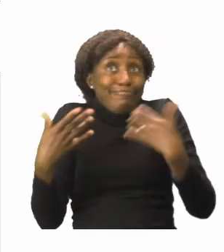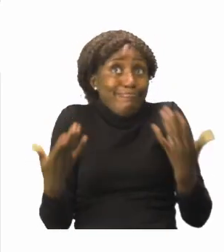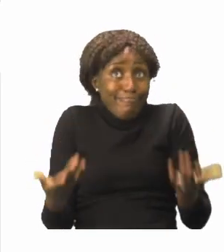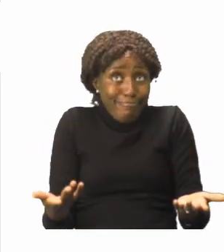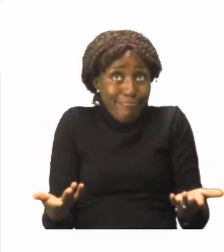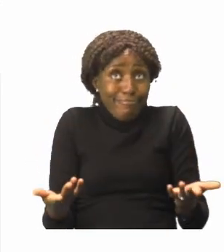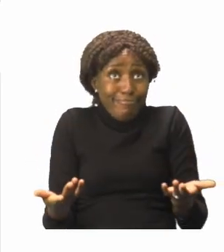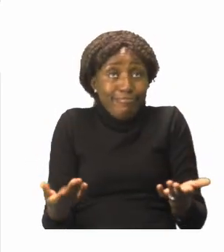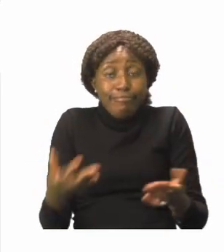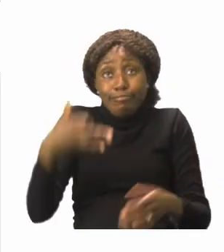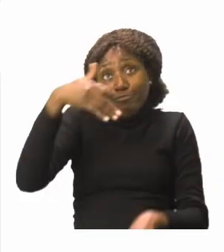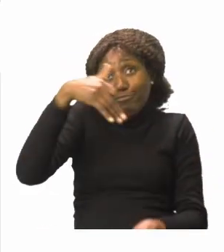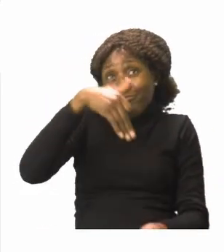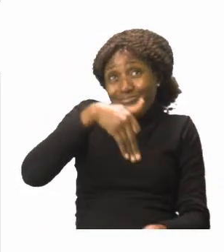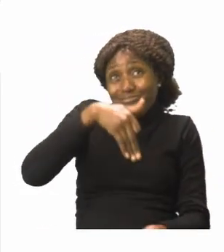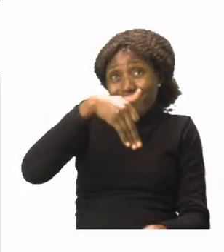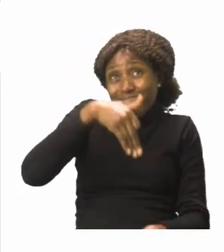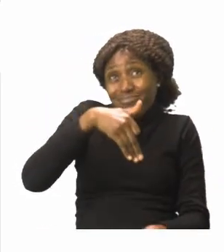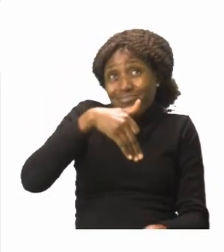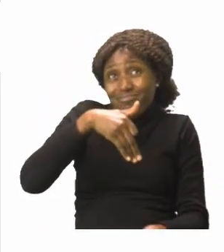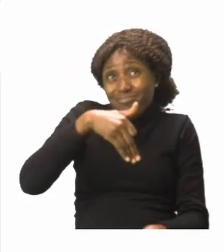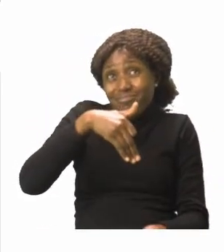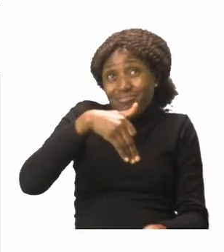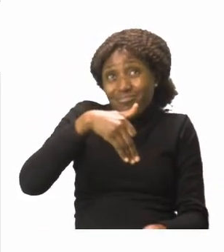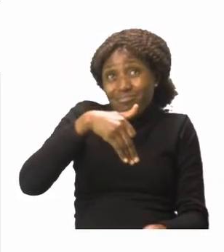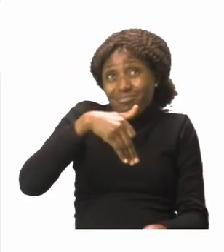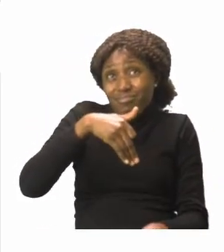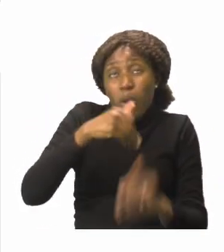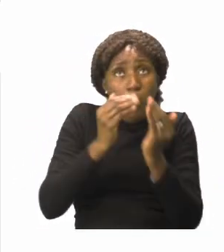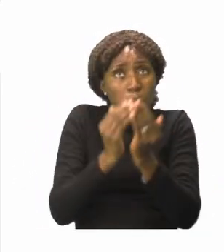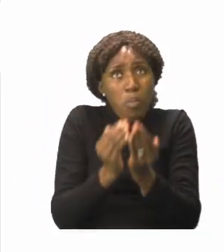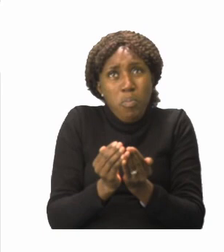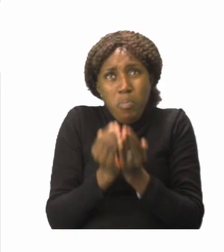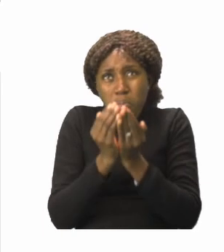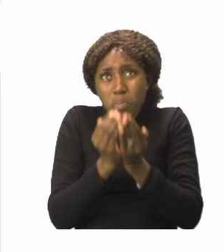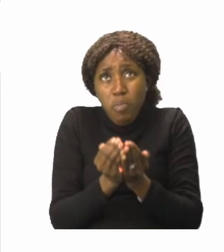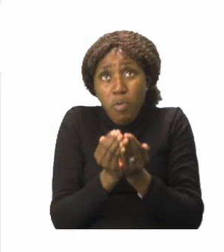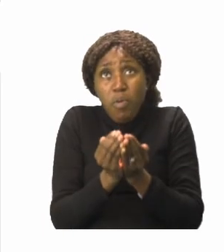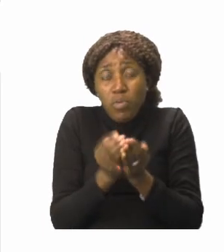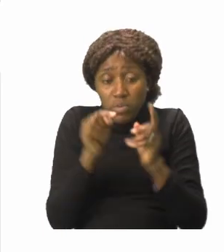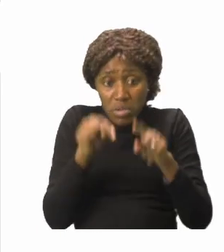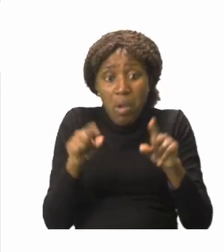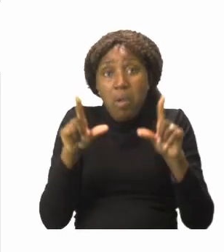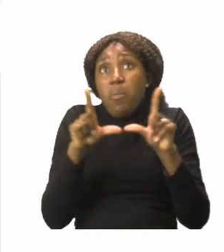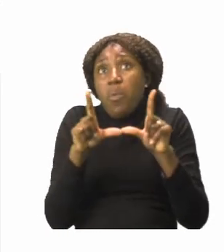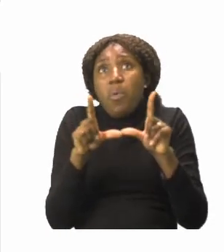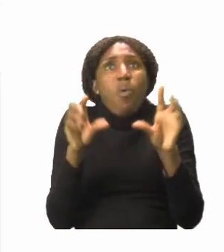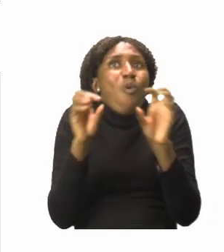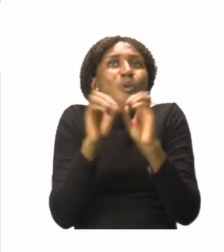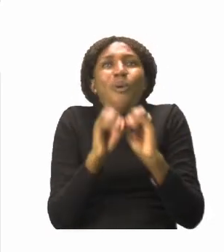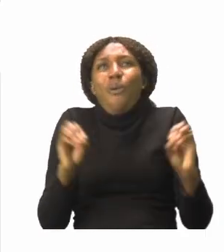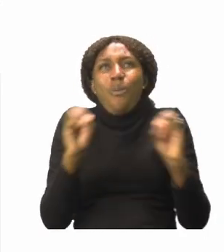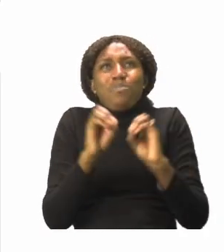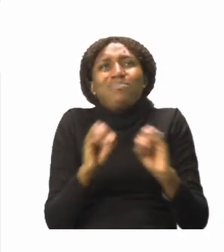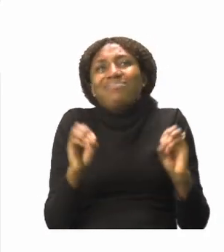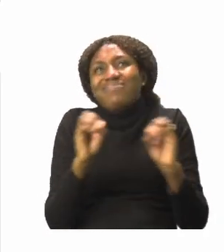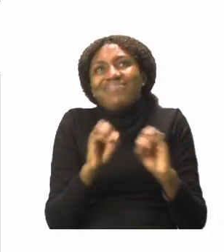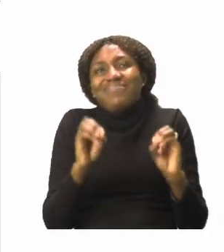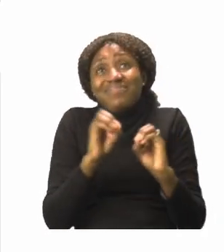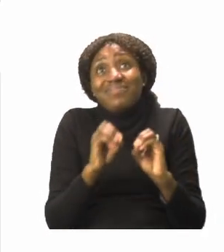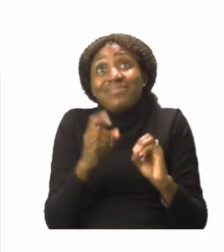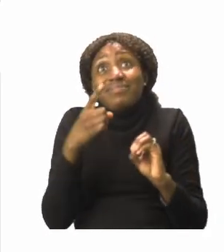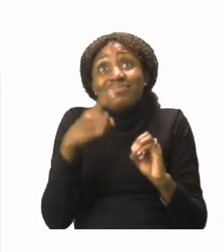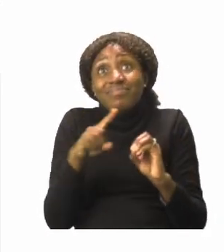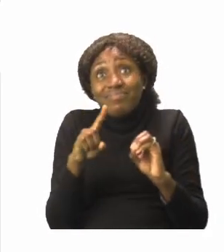in Namibia, we don't have boats for local transport. No, we don't. But